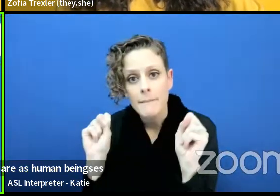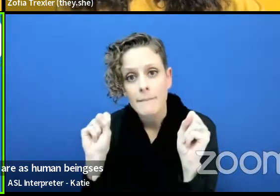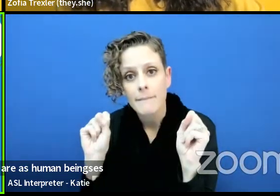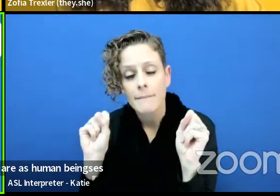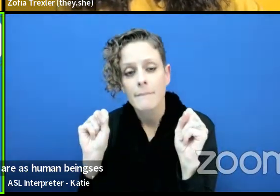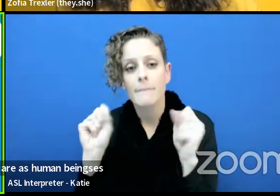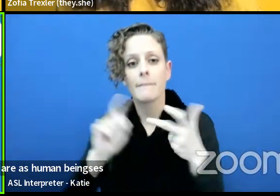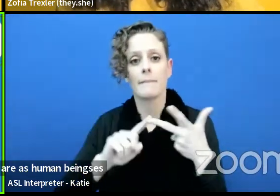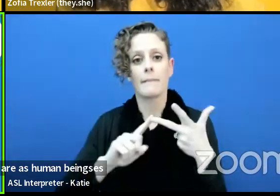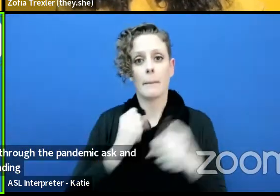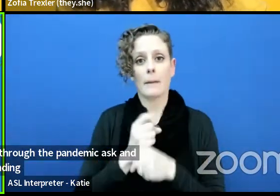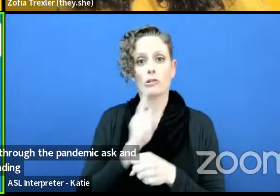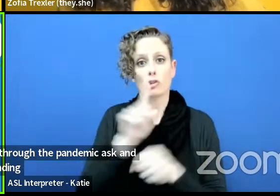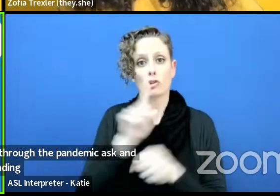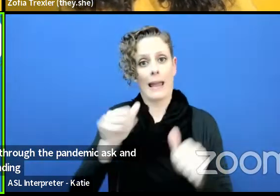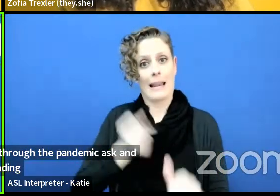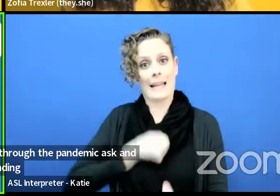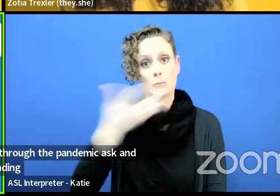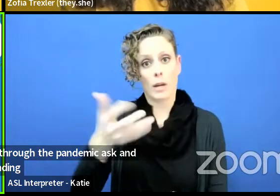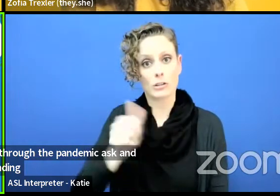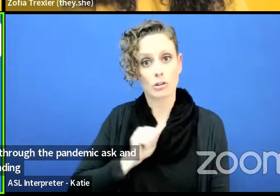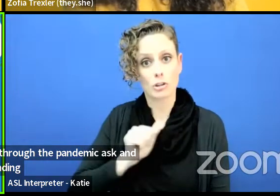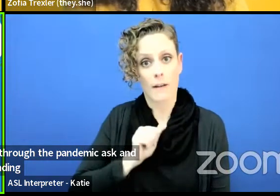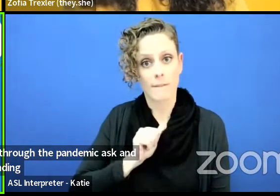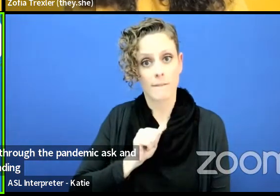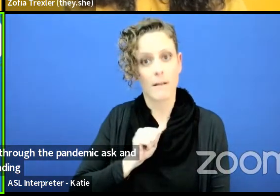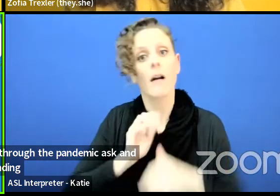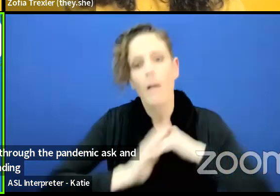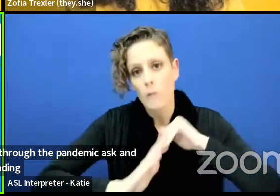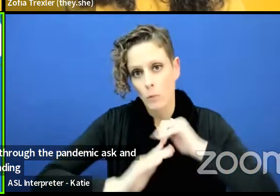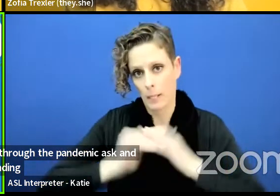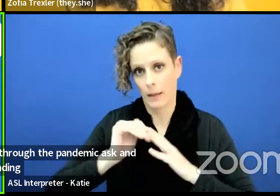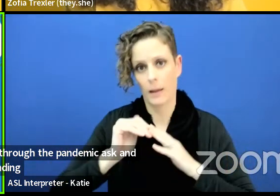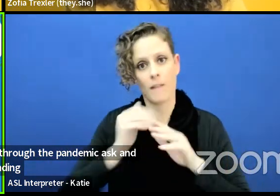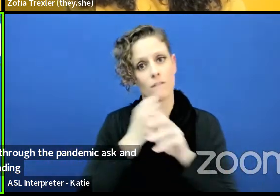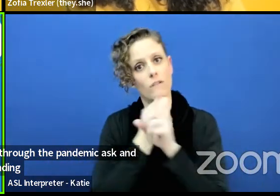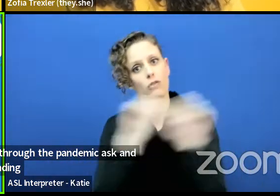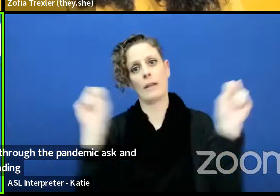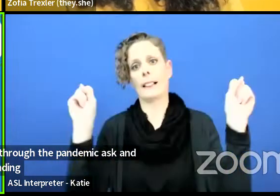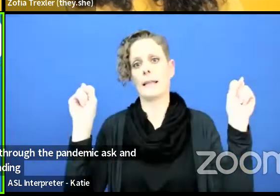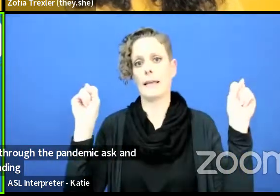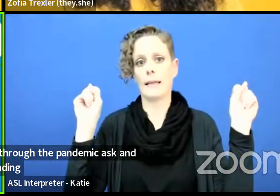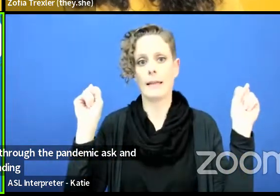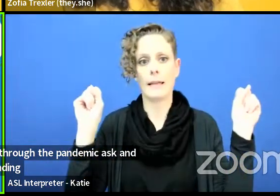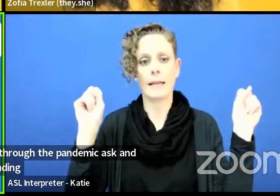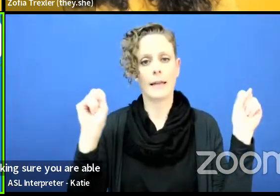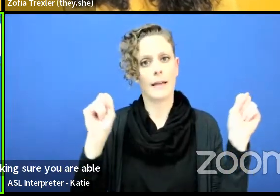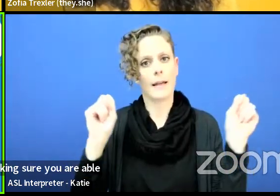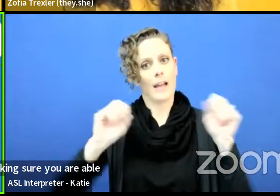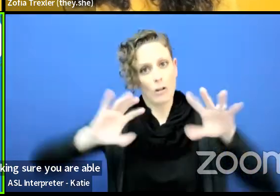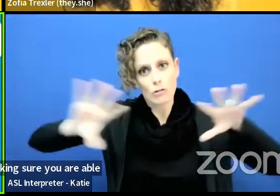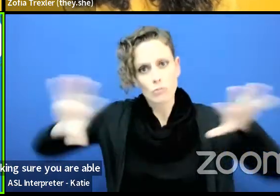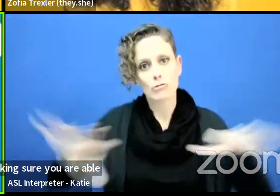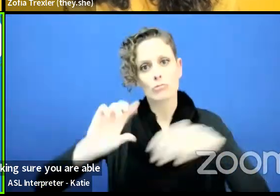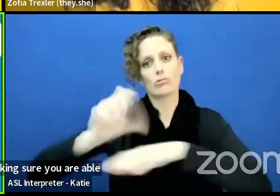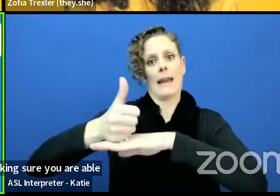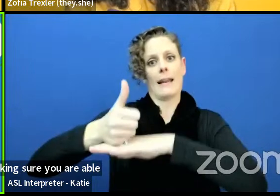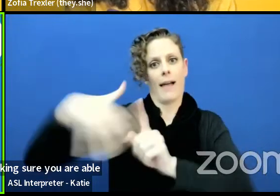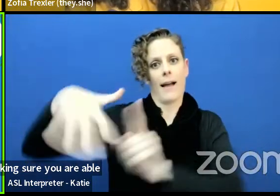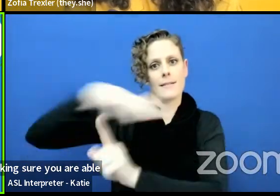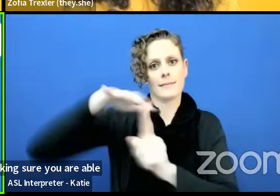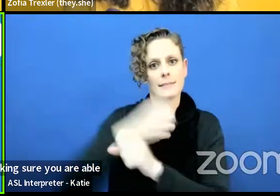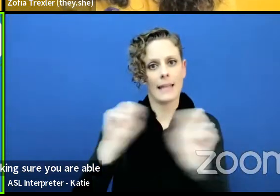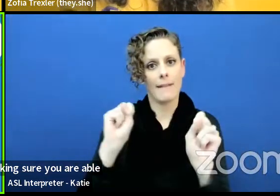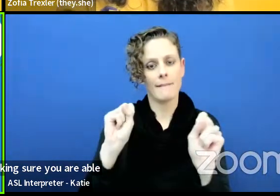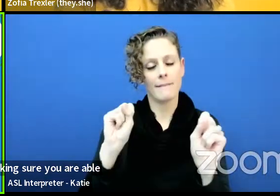making sure you're able to express yourself comfortably and freely and creating that safe space